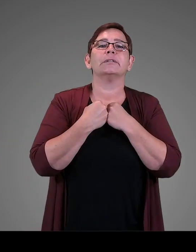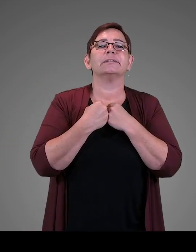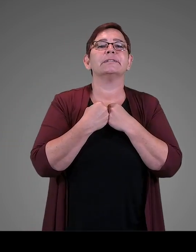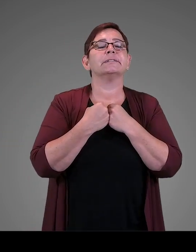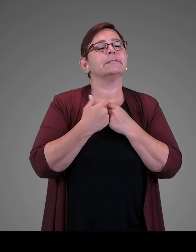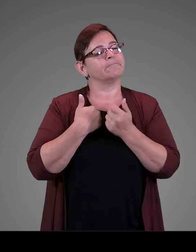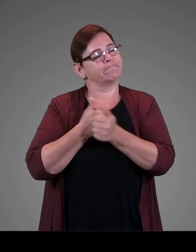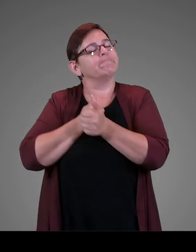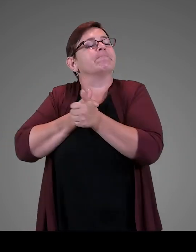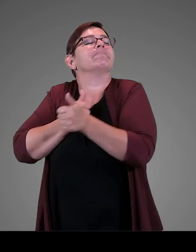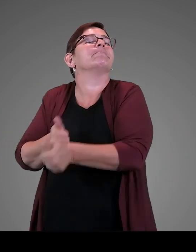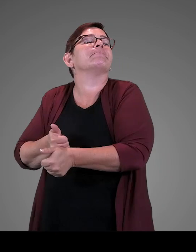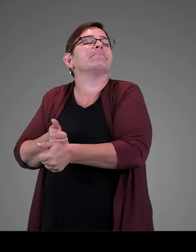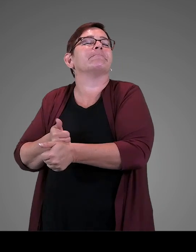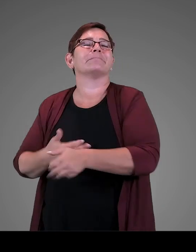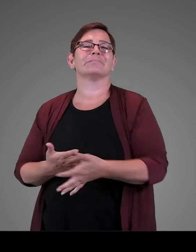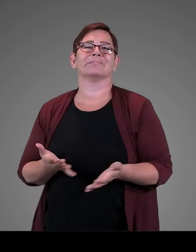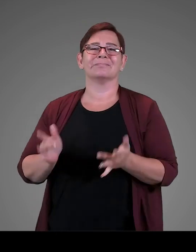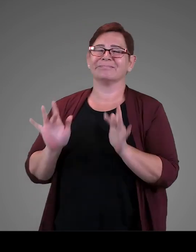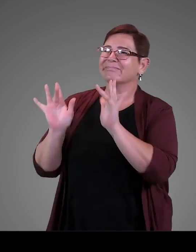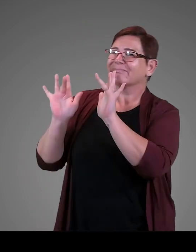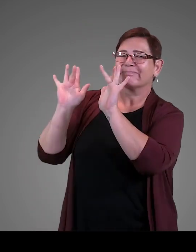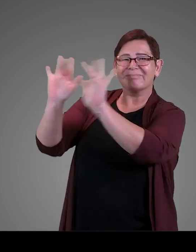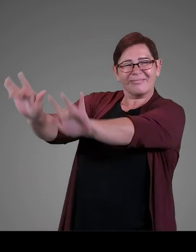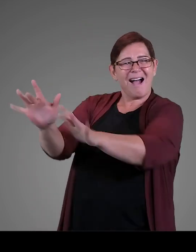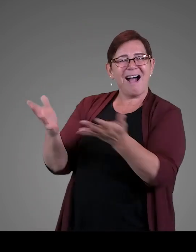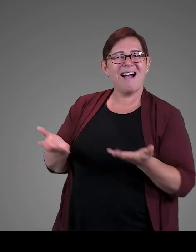stick to them. Like, fuck that.